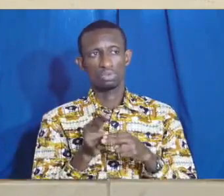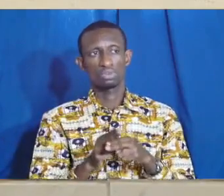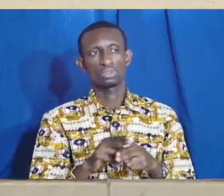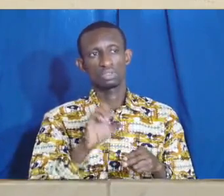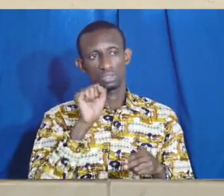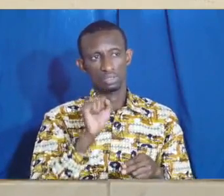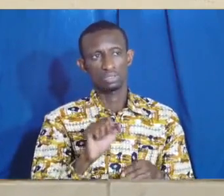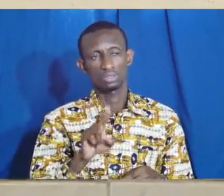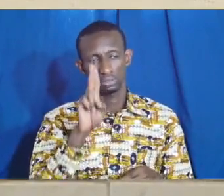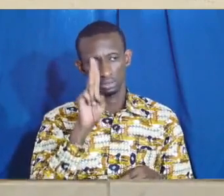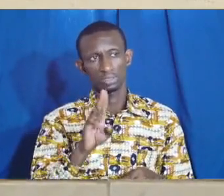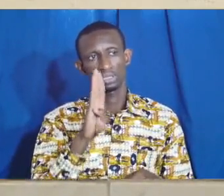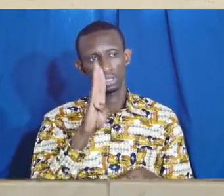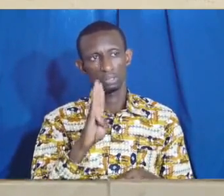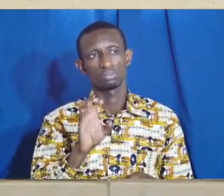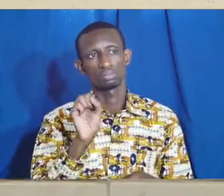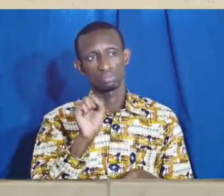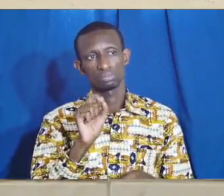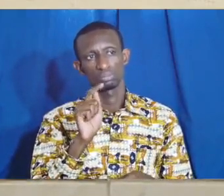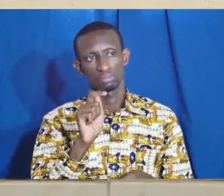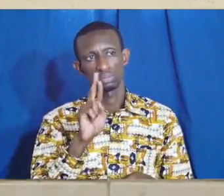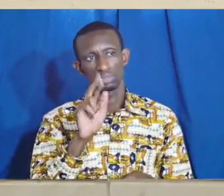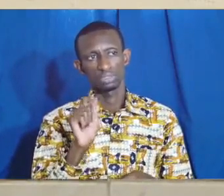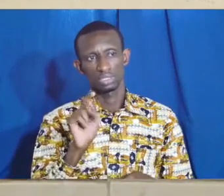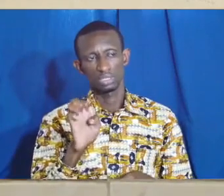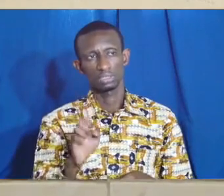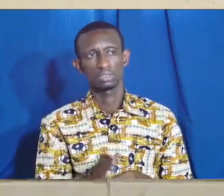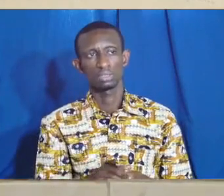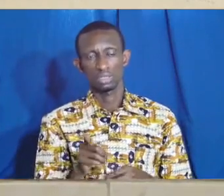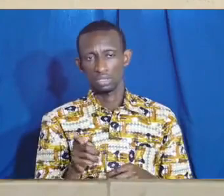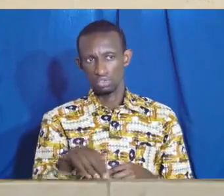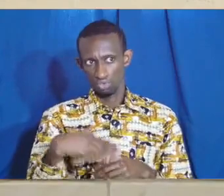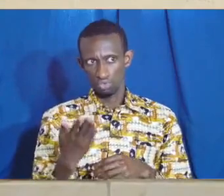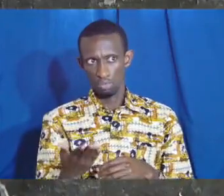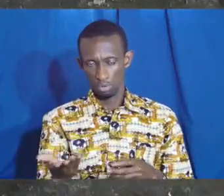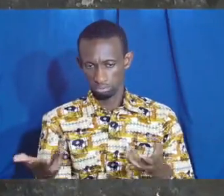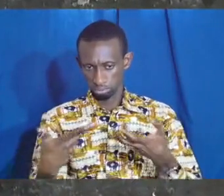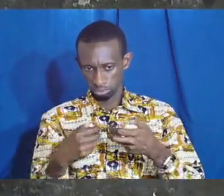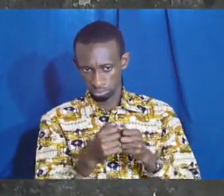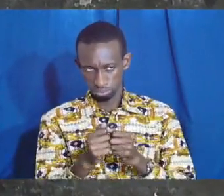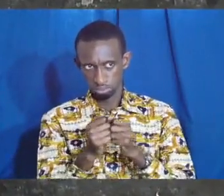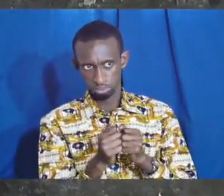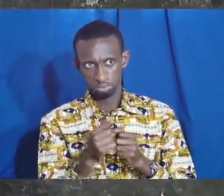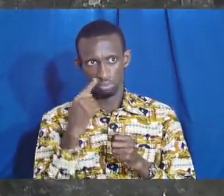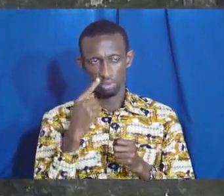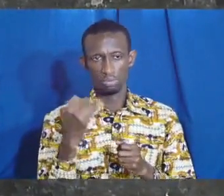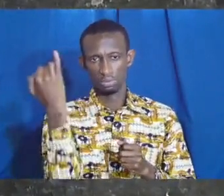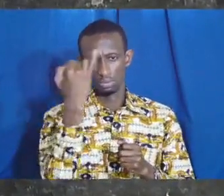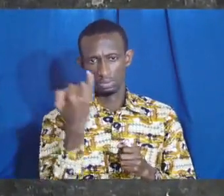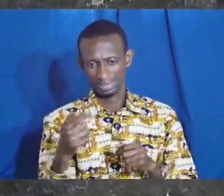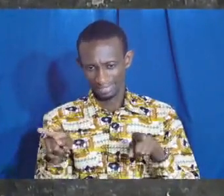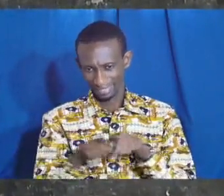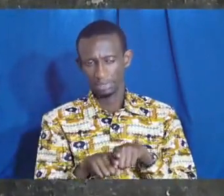substrate. Then from there, after combining, we are going to have a diagram like that. All right, we're going to be having a diagram like